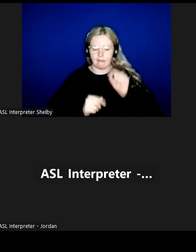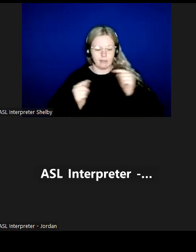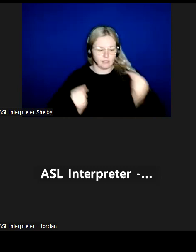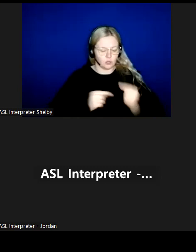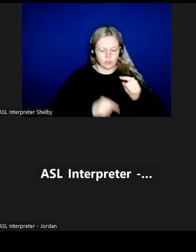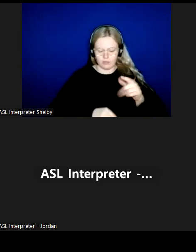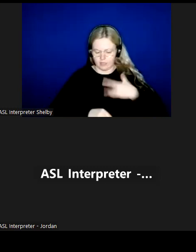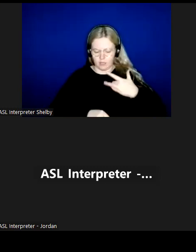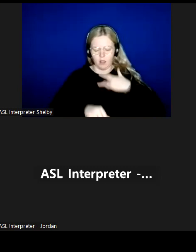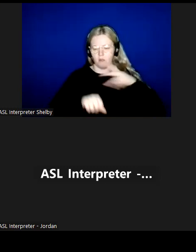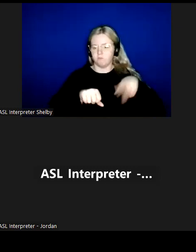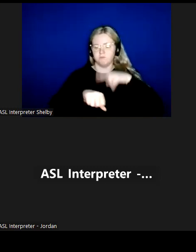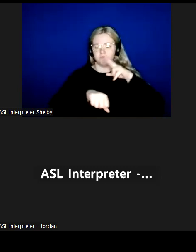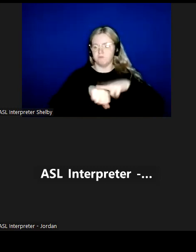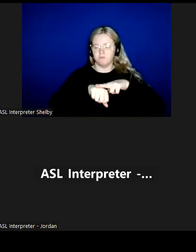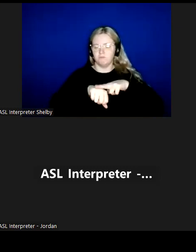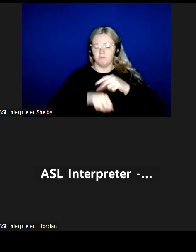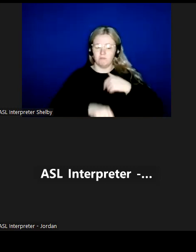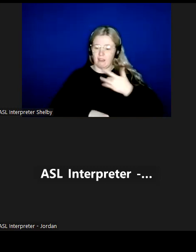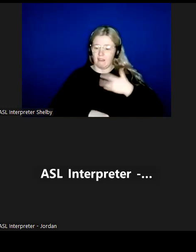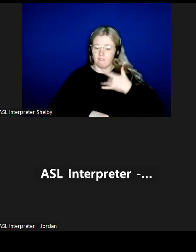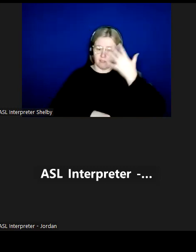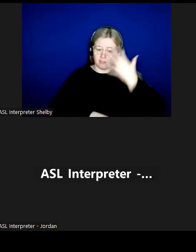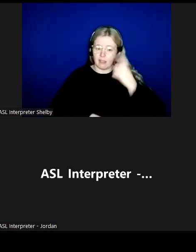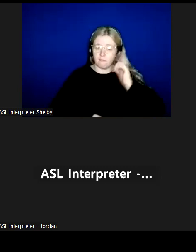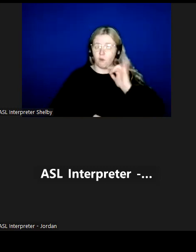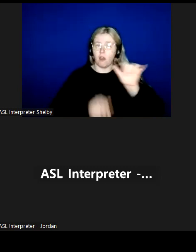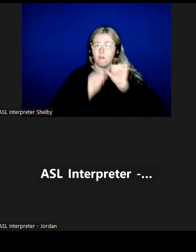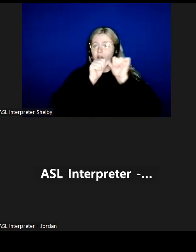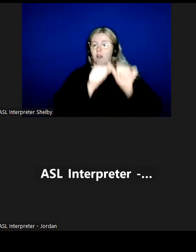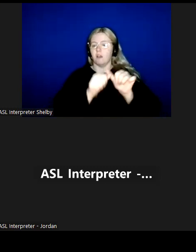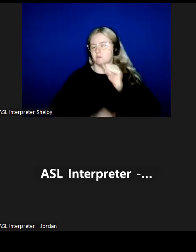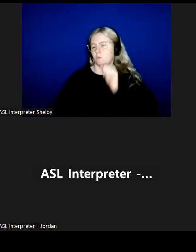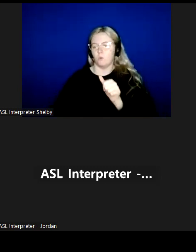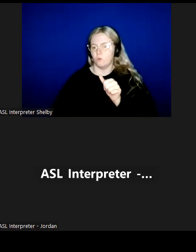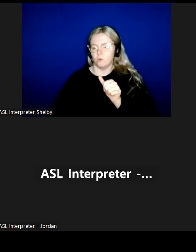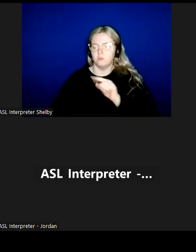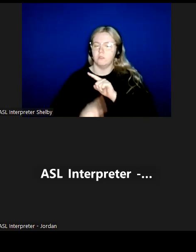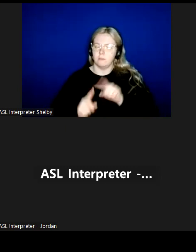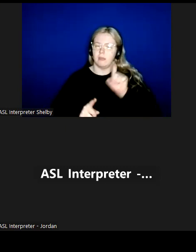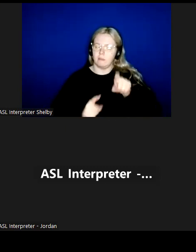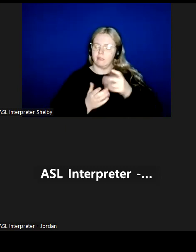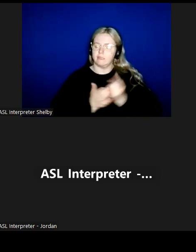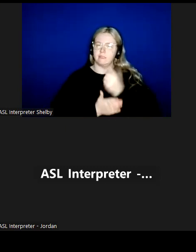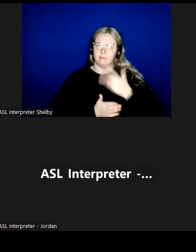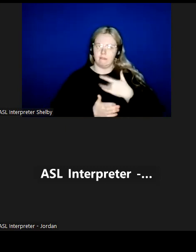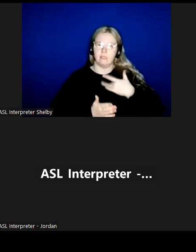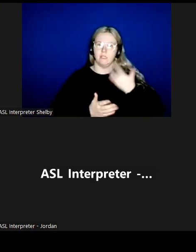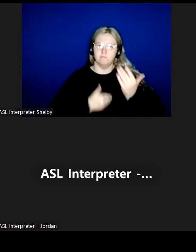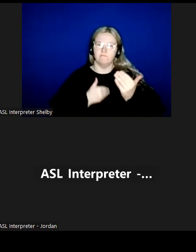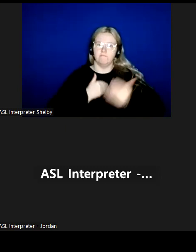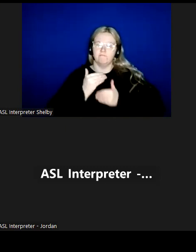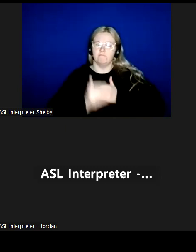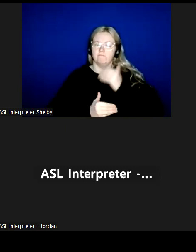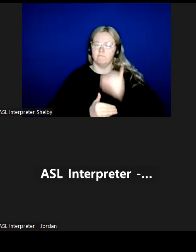won't feel this intense sadness forever, but I do have to feel it for a period of time as I learn